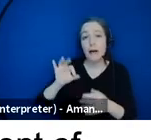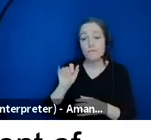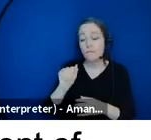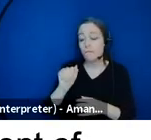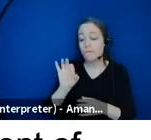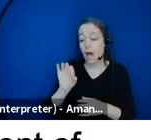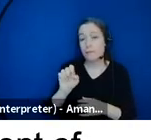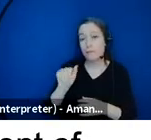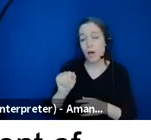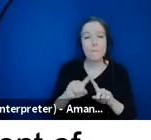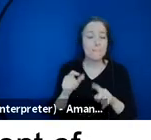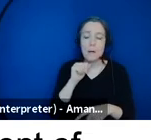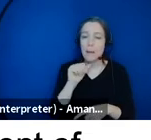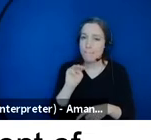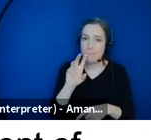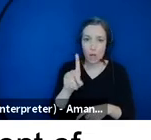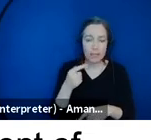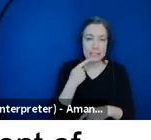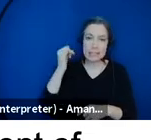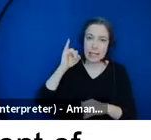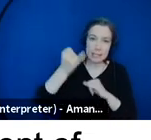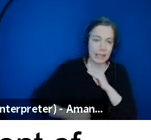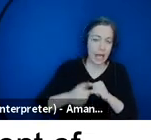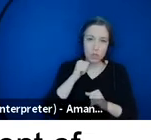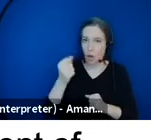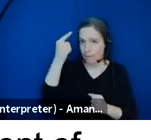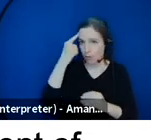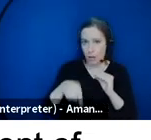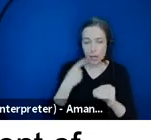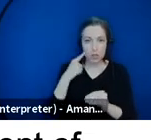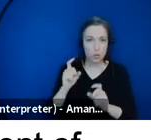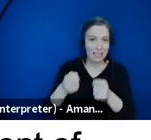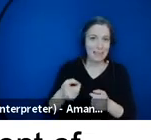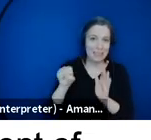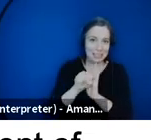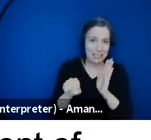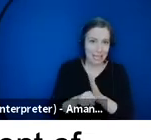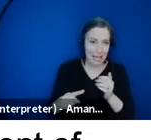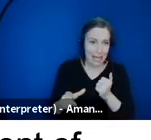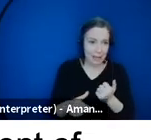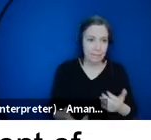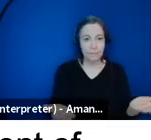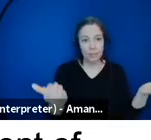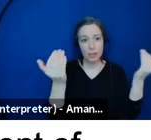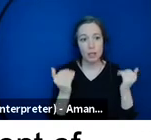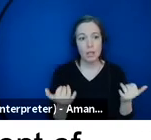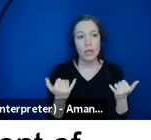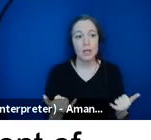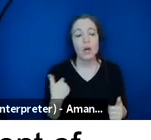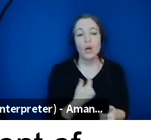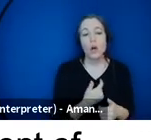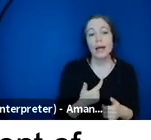One of the biggest parts about completing the FAFSA is creating your FSA ID, just a fancy way of saying your username and password.